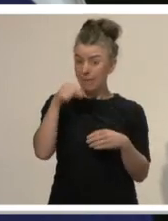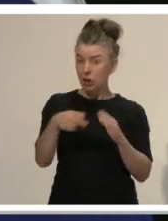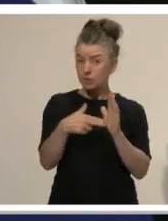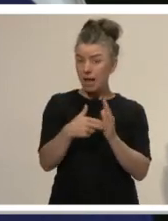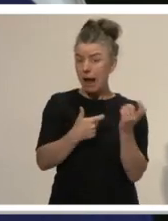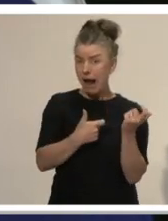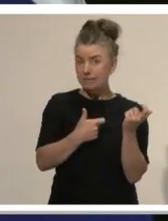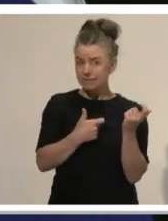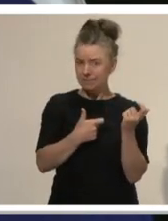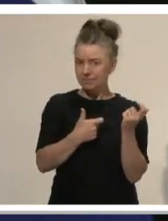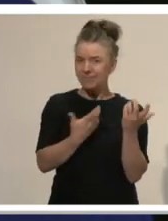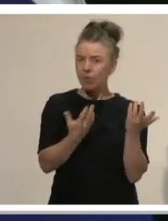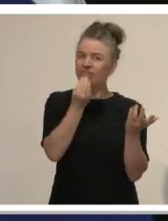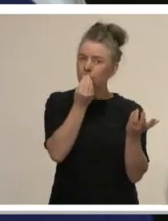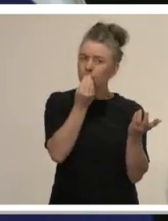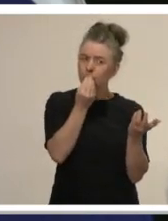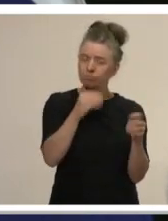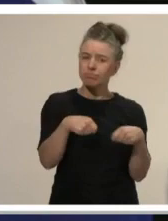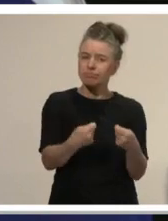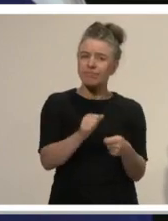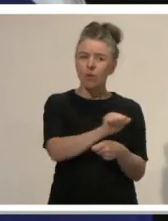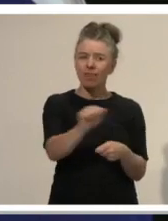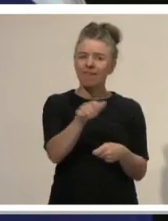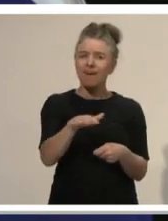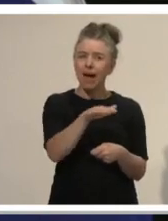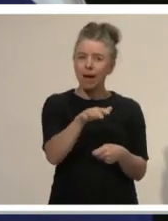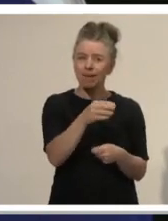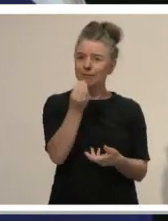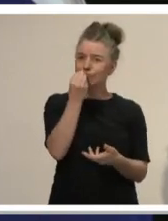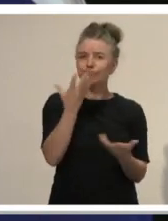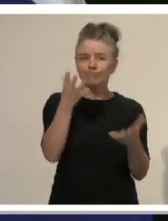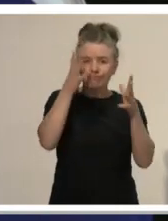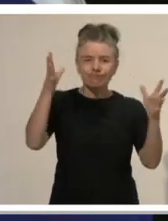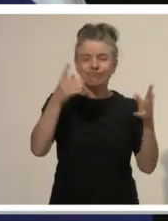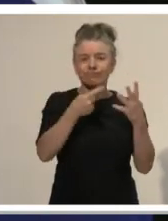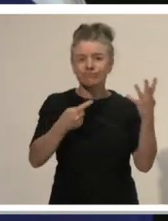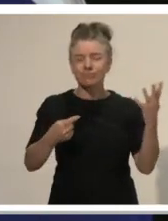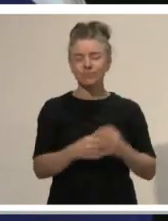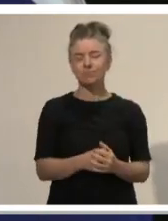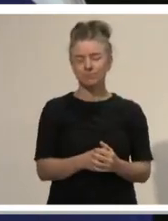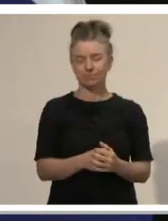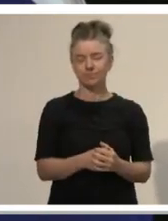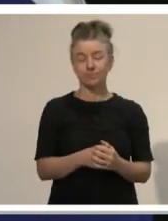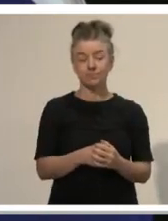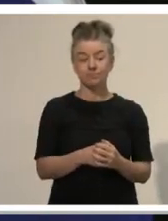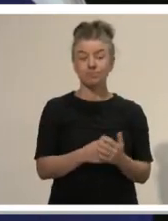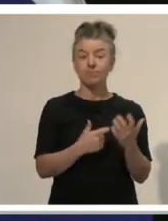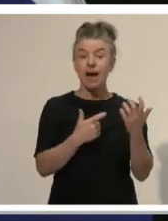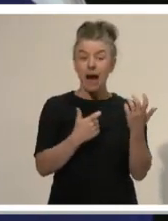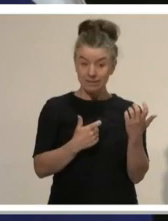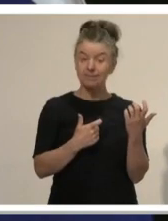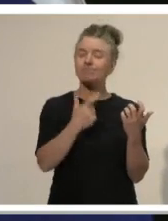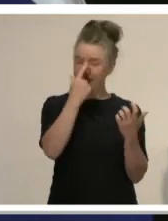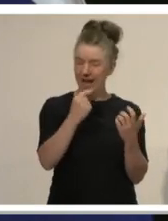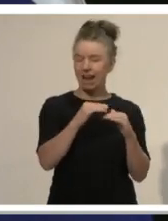part of providing for many people's families and whānau. You would have seen that decisions have now been made for this activity, Alert Level